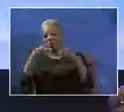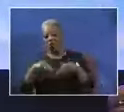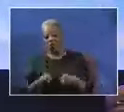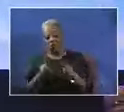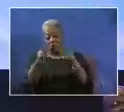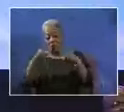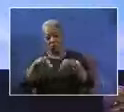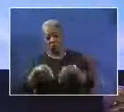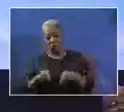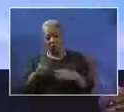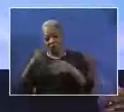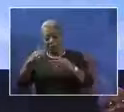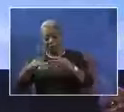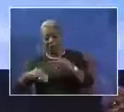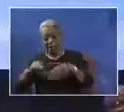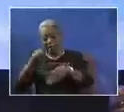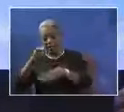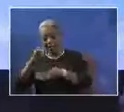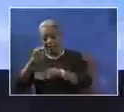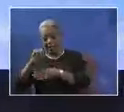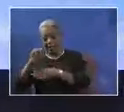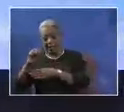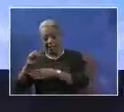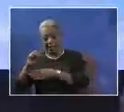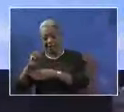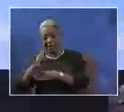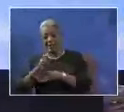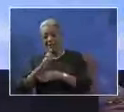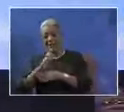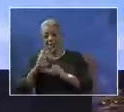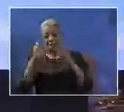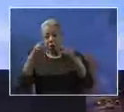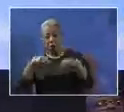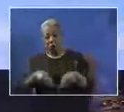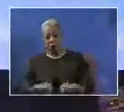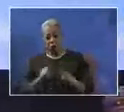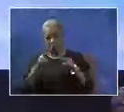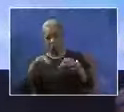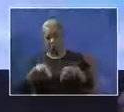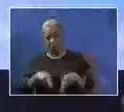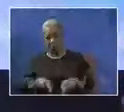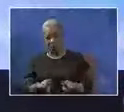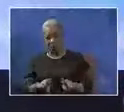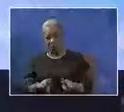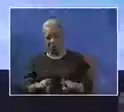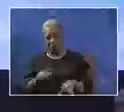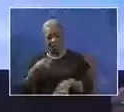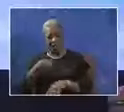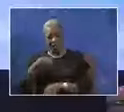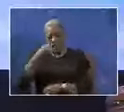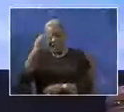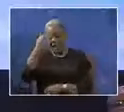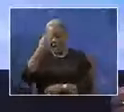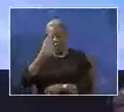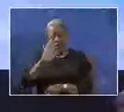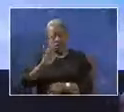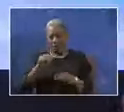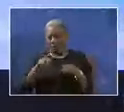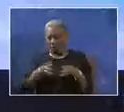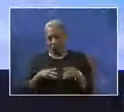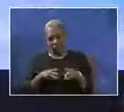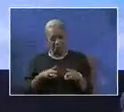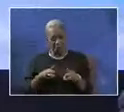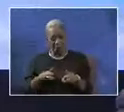where God's current is going to take you, but when you get there, you'll look back and say, thank you, Lord, that I got in your